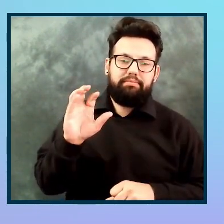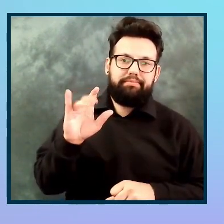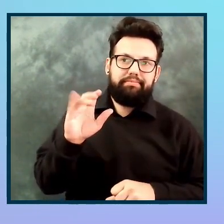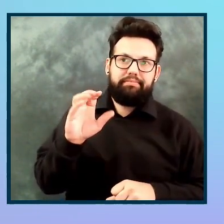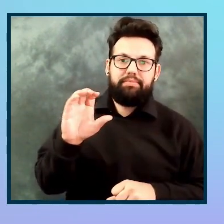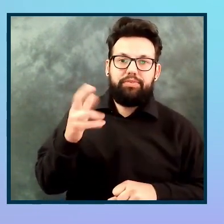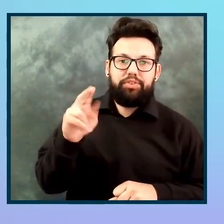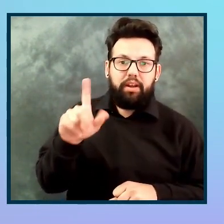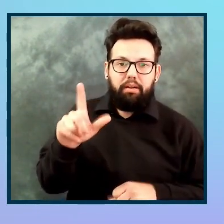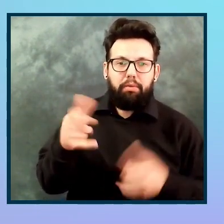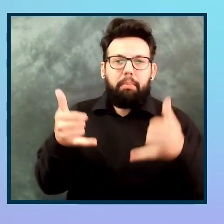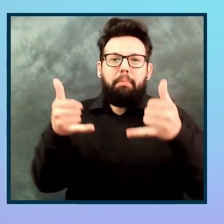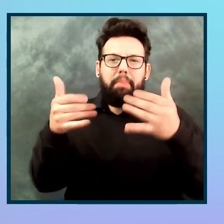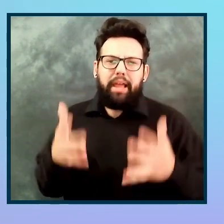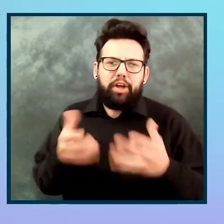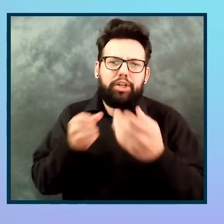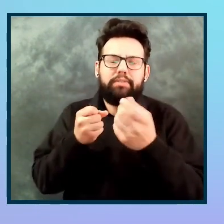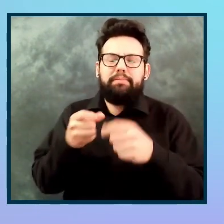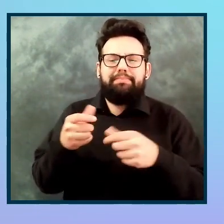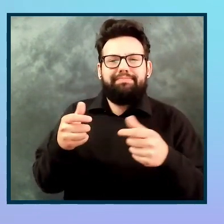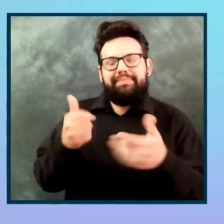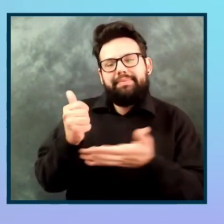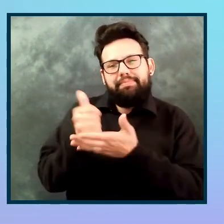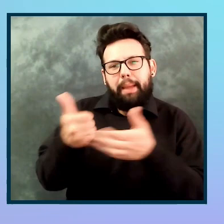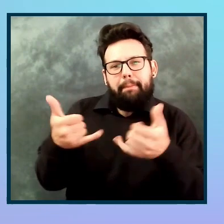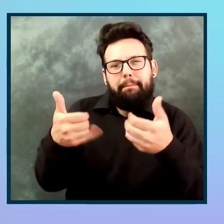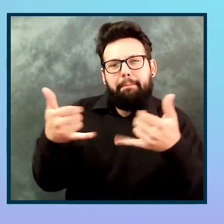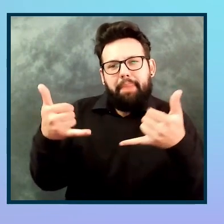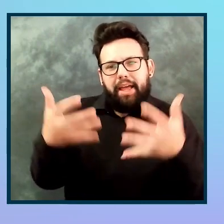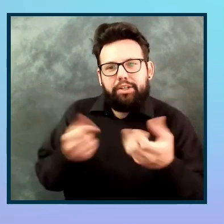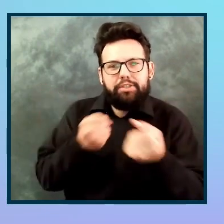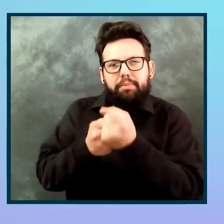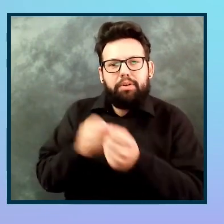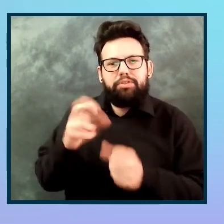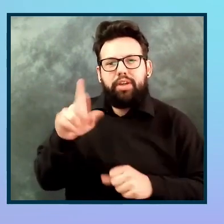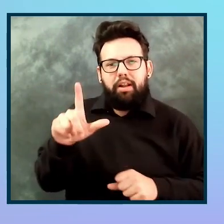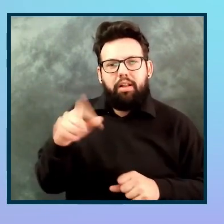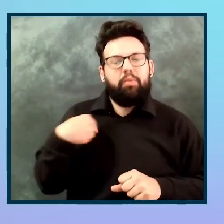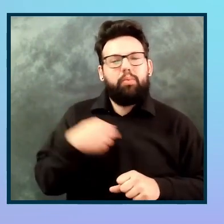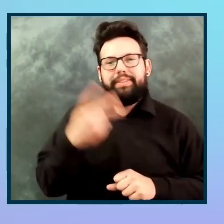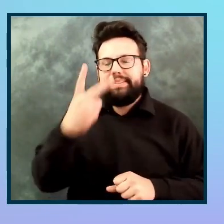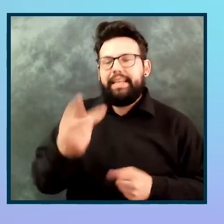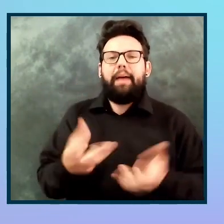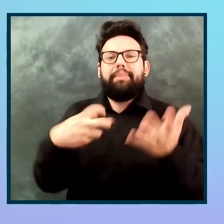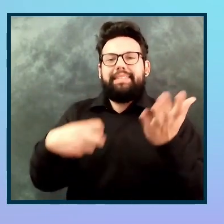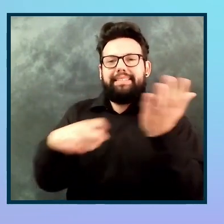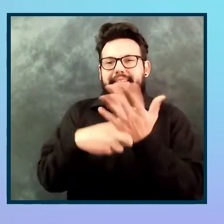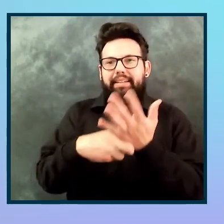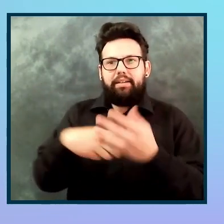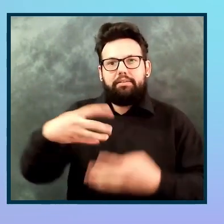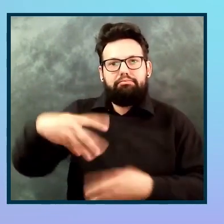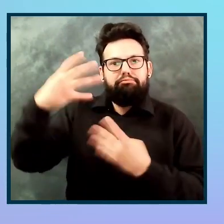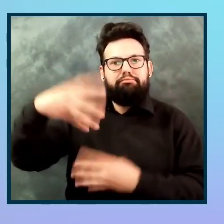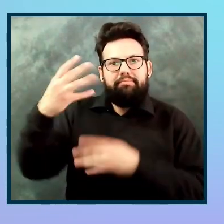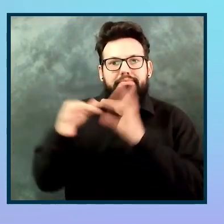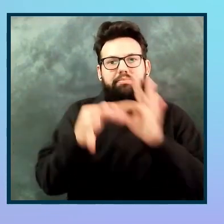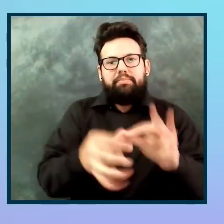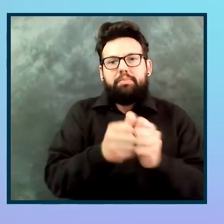that we get in that are specific to accessibility. We have a specific channel for that. And so we look at when we make a